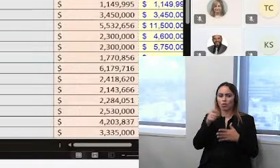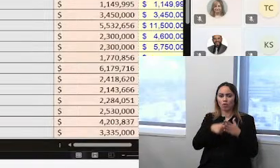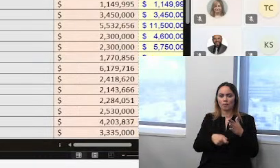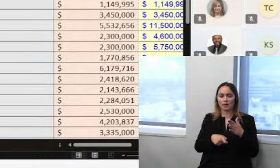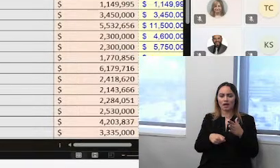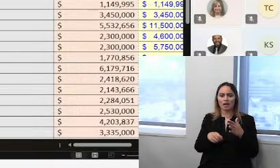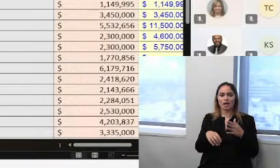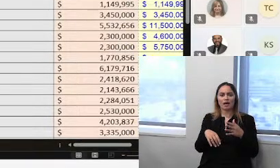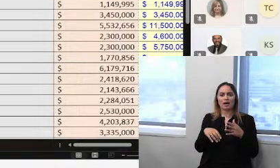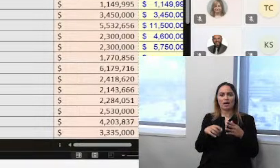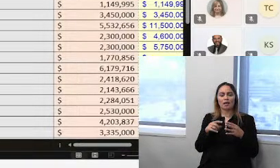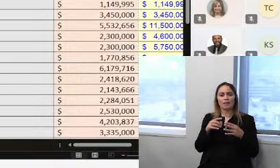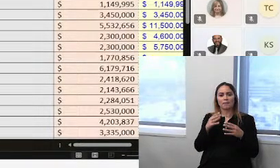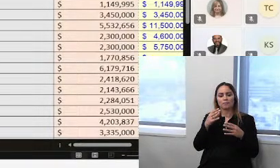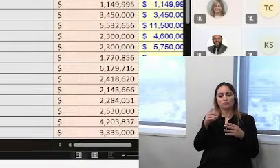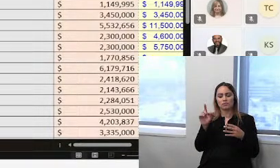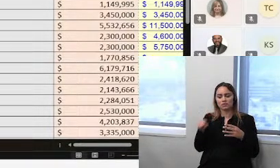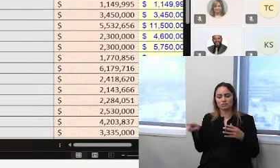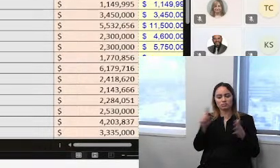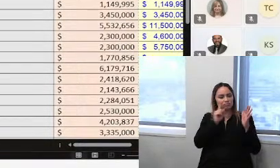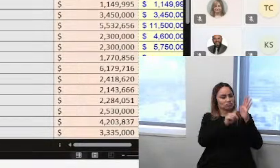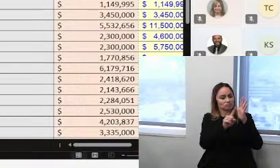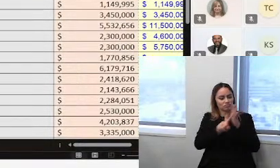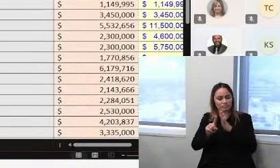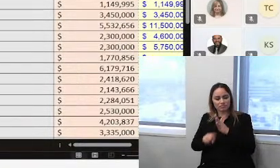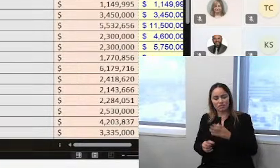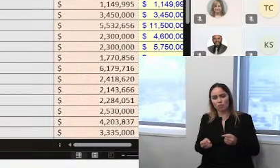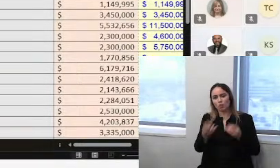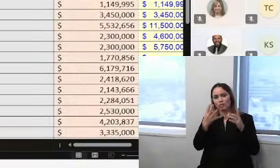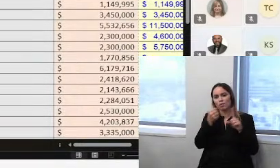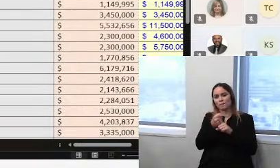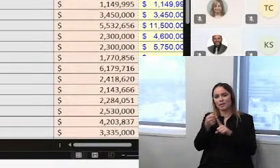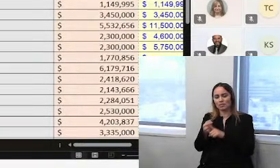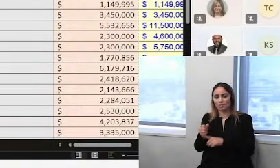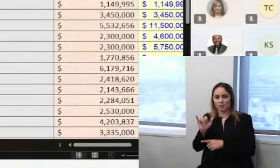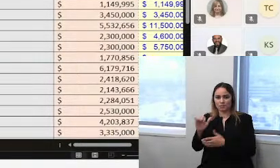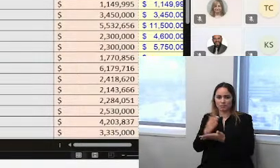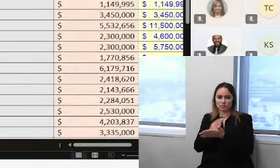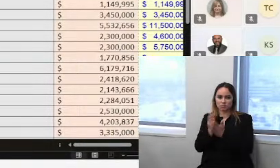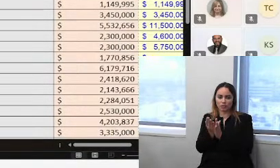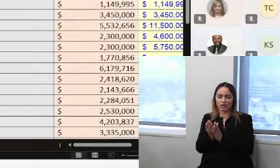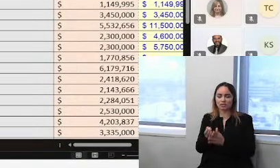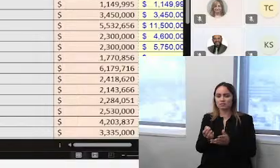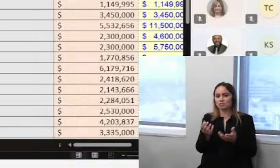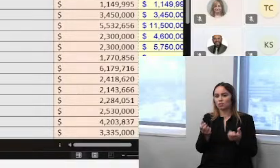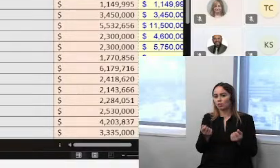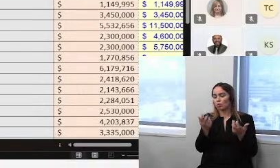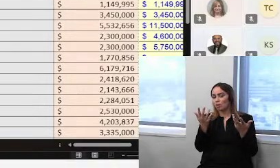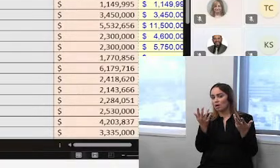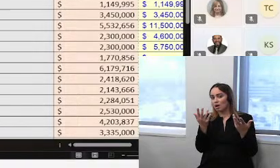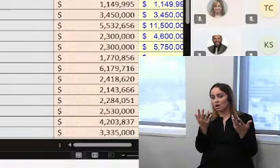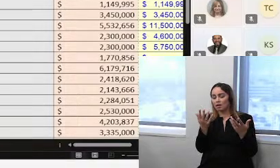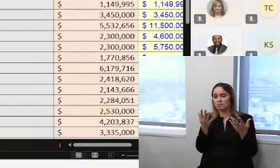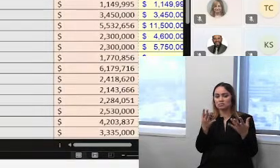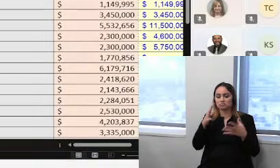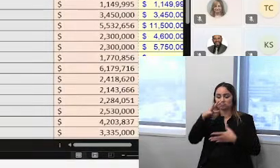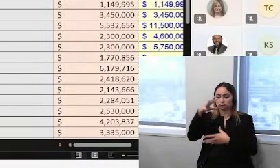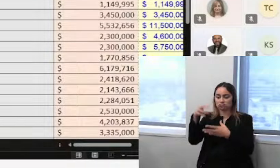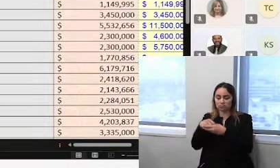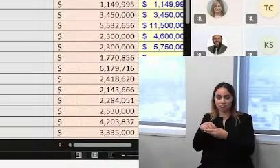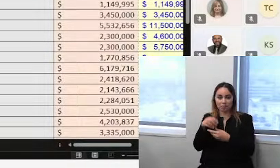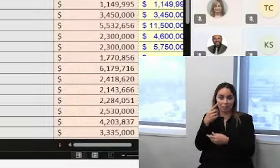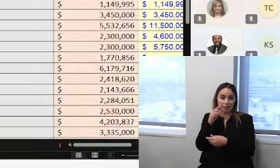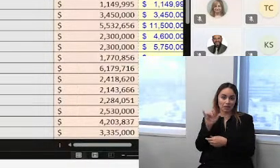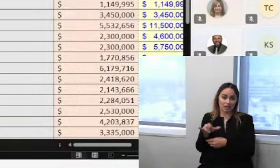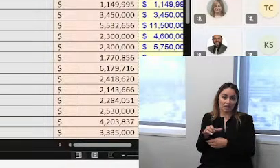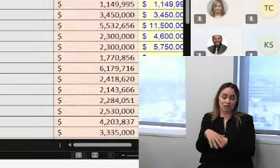and how much would that impact in the budget? What's the number for that if they are not going to be able to recover